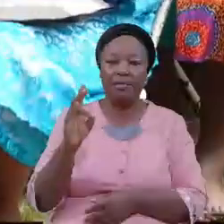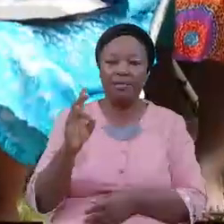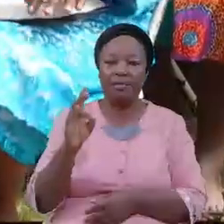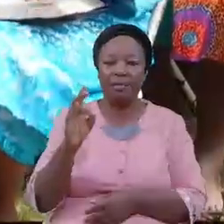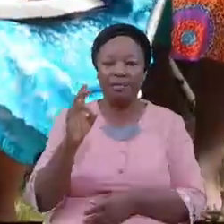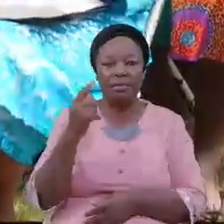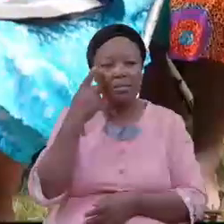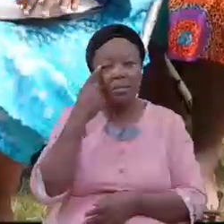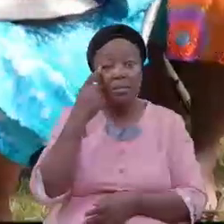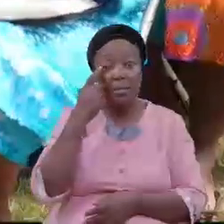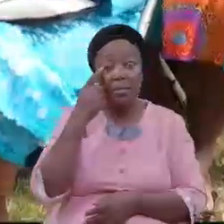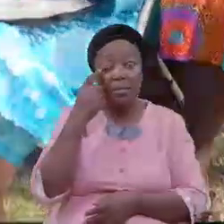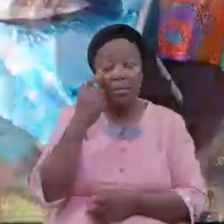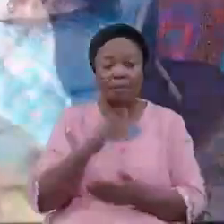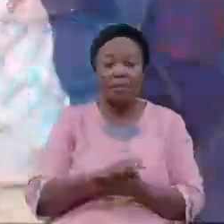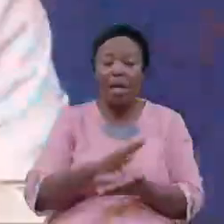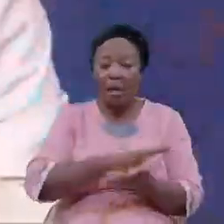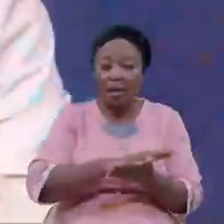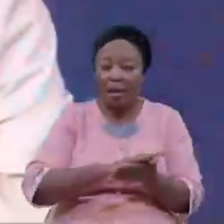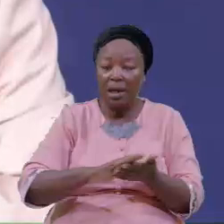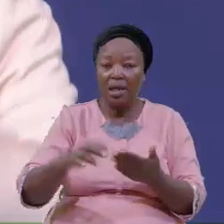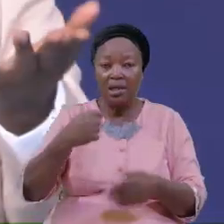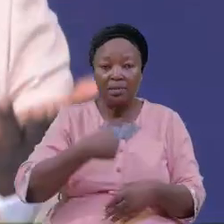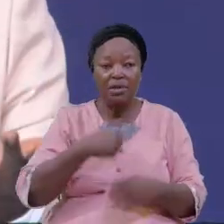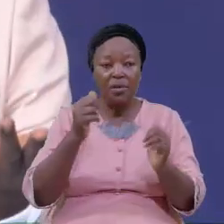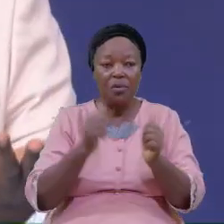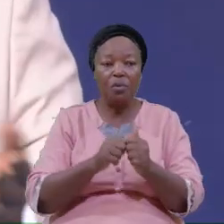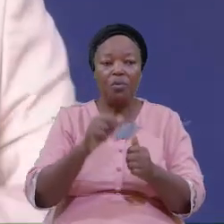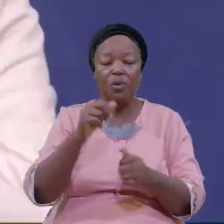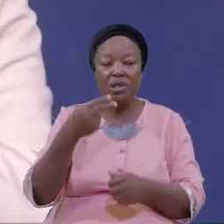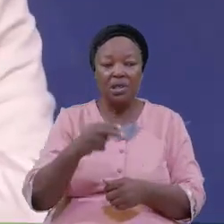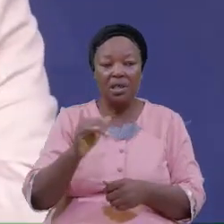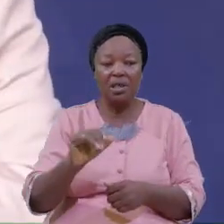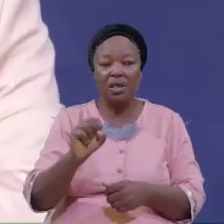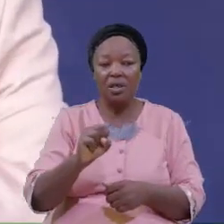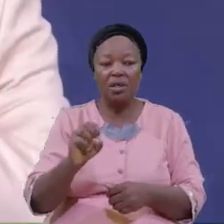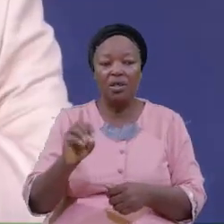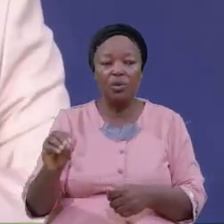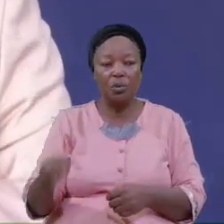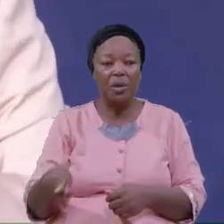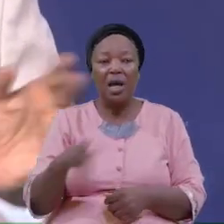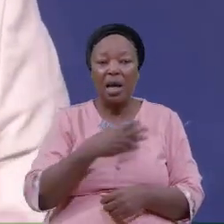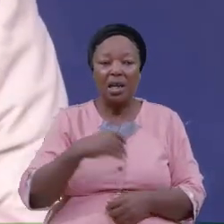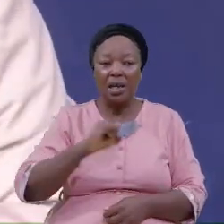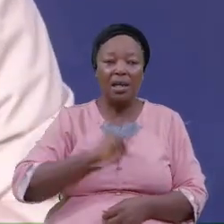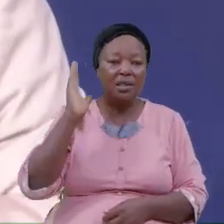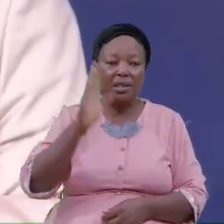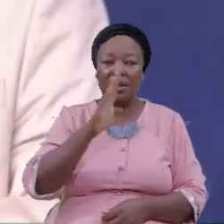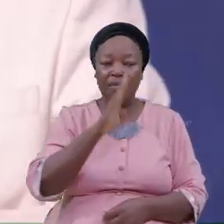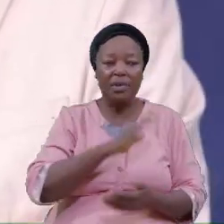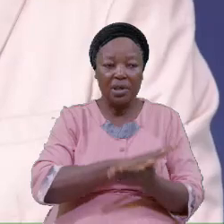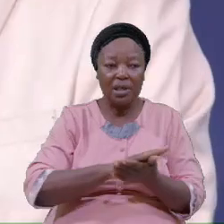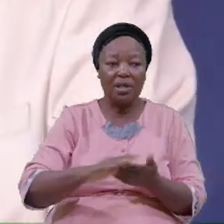me with hyssop, and I shall be clean. Wash me, and I shall be whiter than